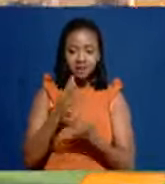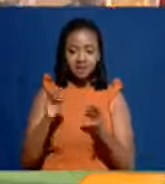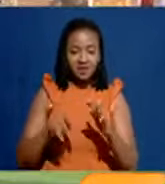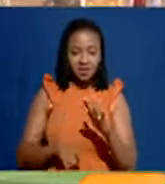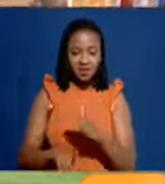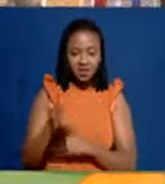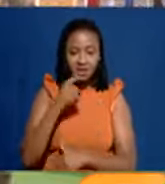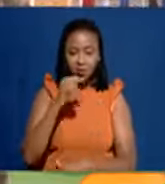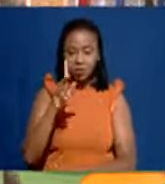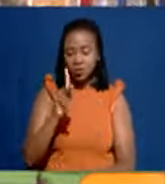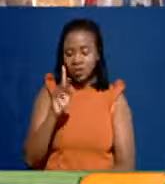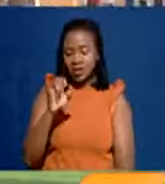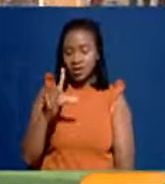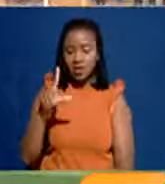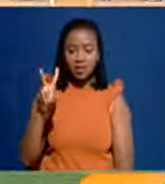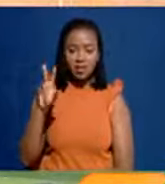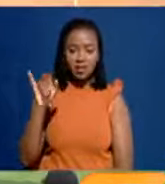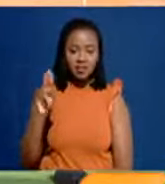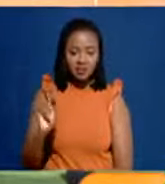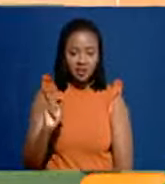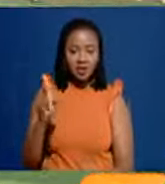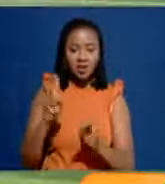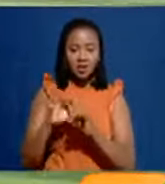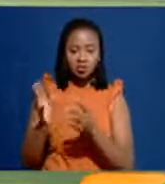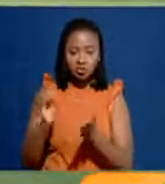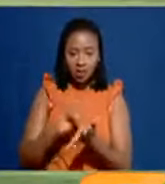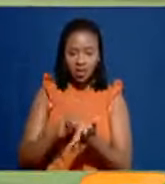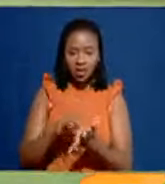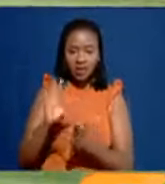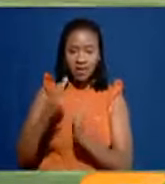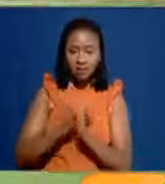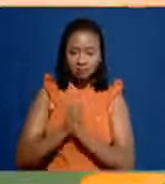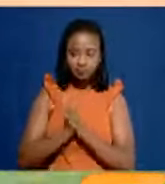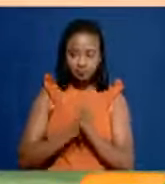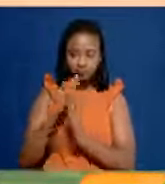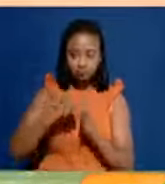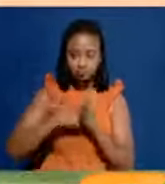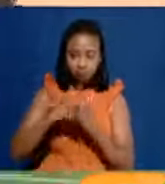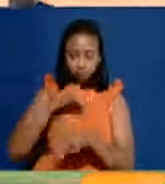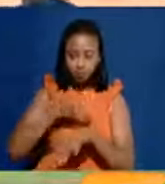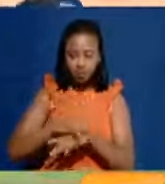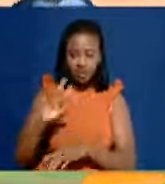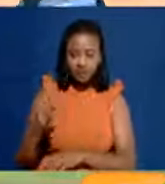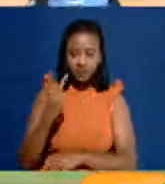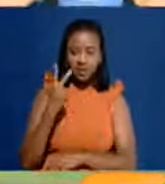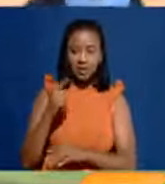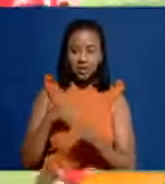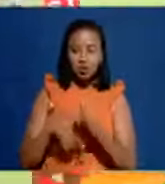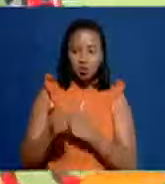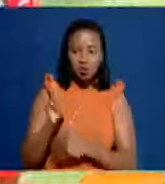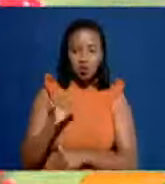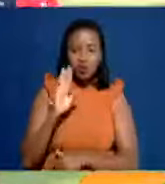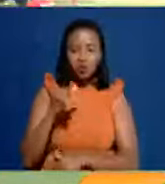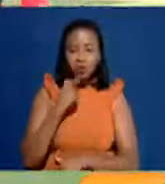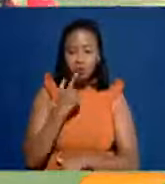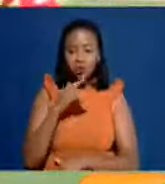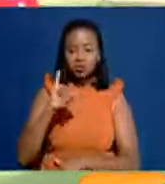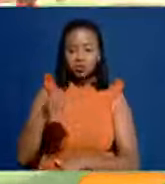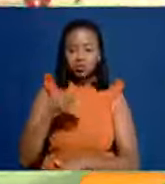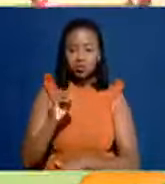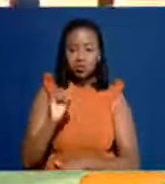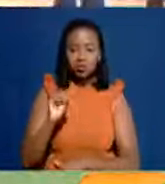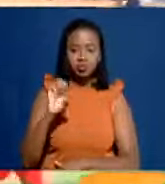by Kelvin Kamande. Kajiado rode on the momentum and got the second goal 4 minutes later from Joseph